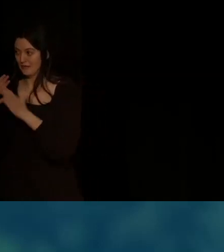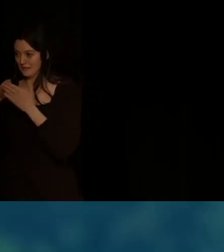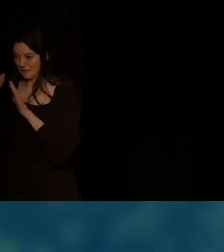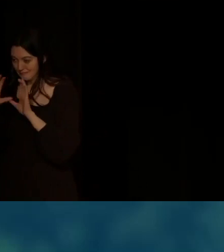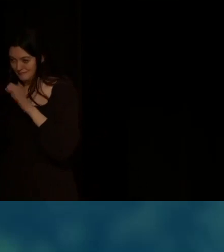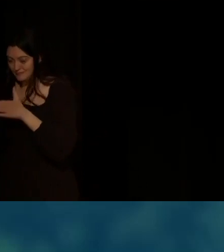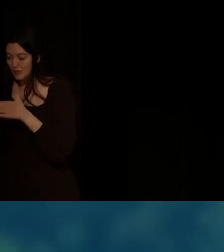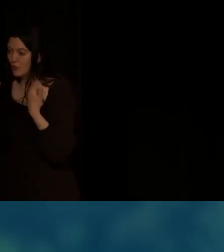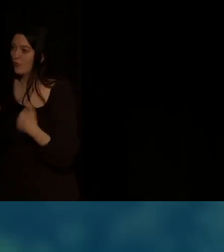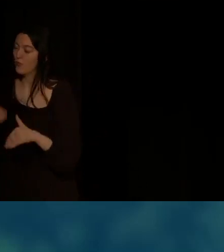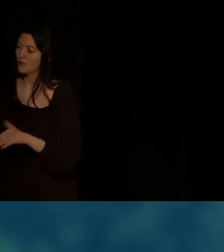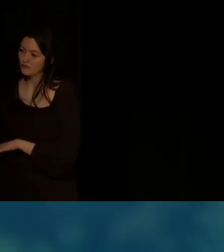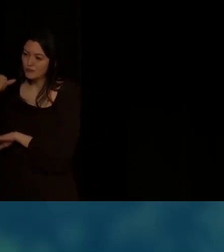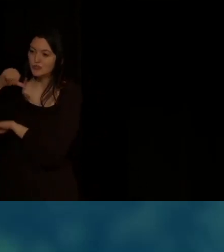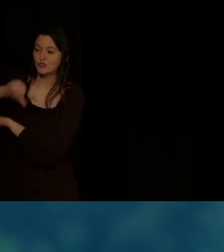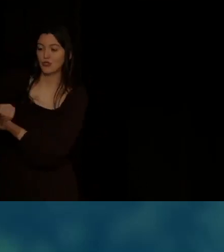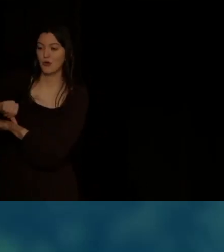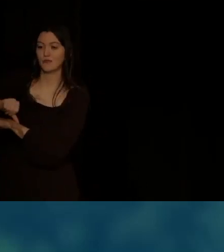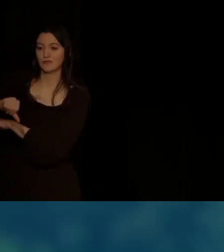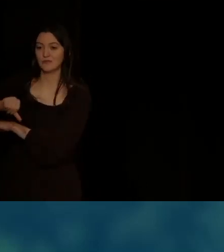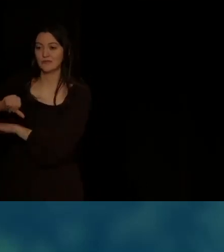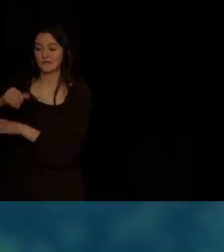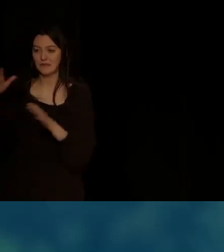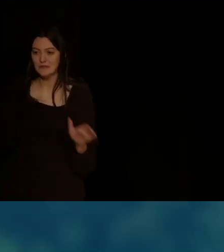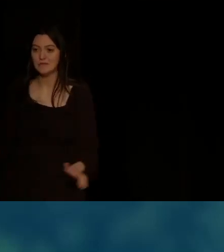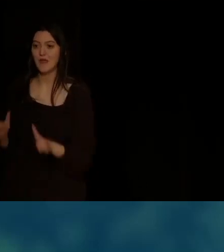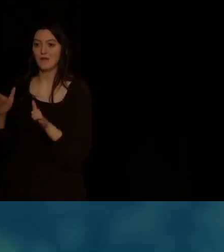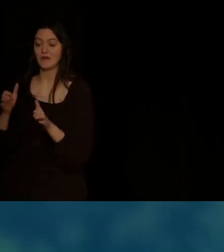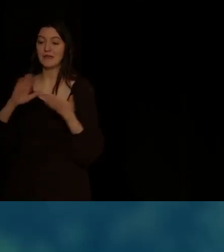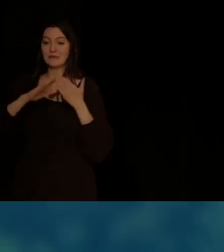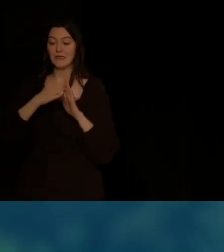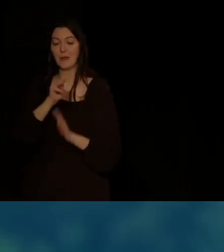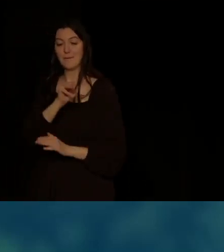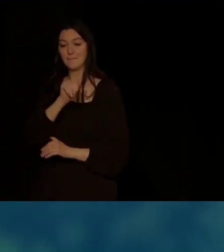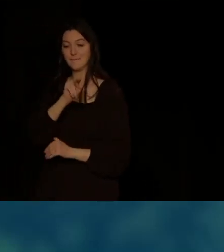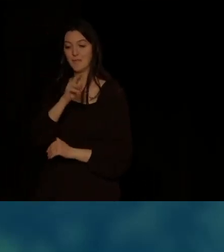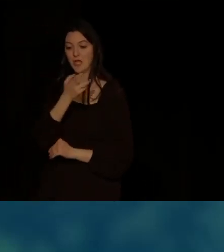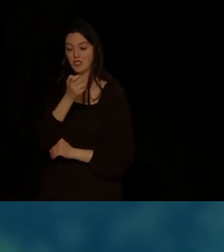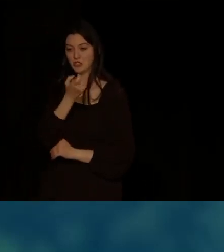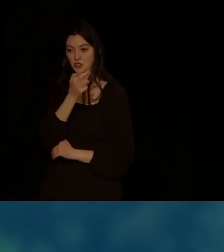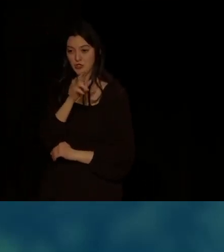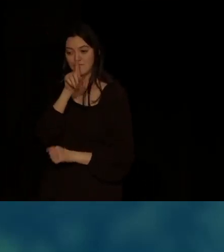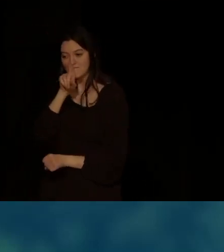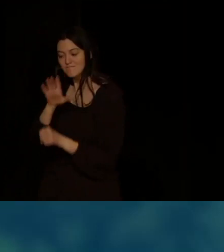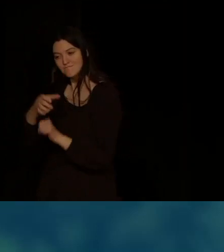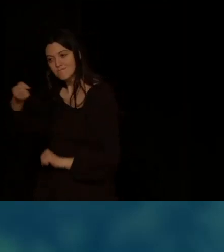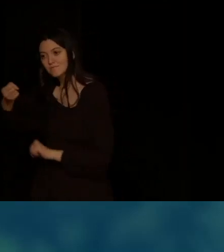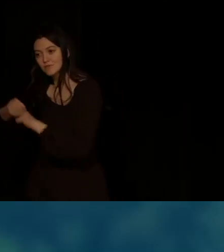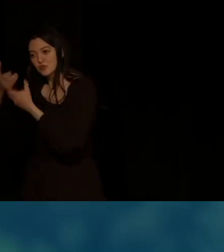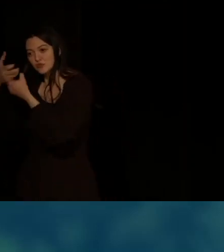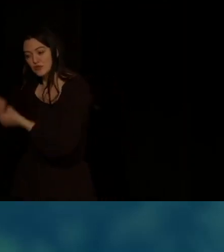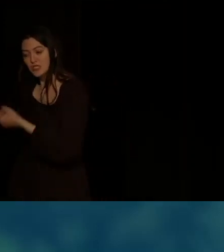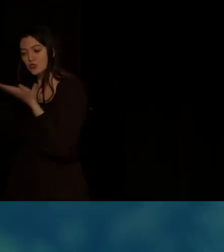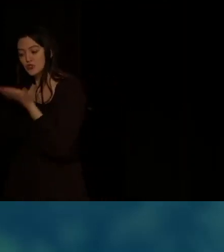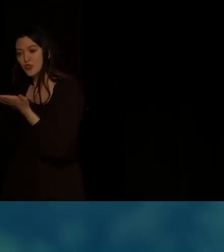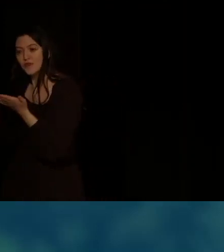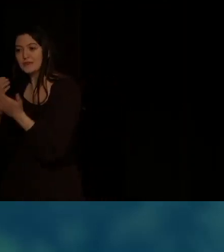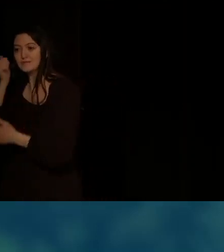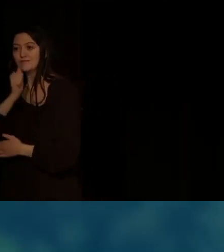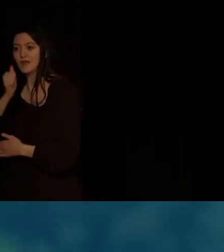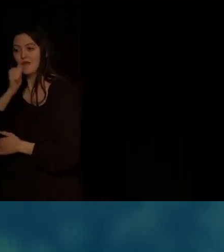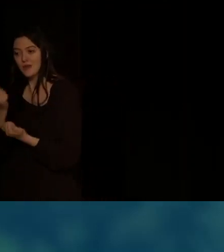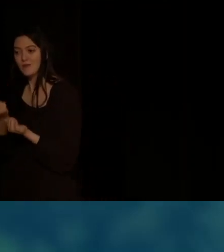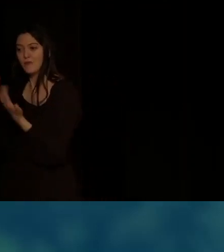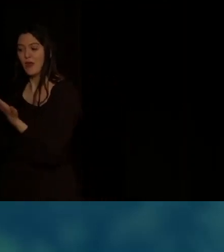overwhelmingly rejected an annexation effort by the city of Manchester and reaffirmed their trust in the services provided daily